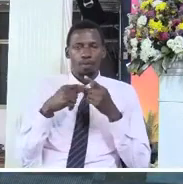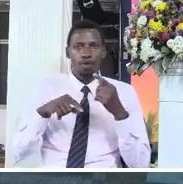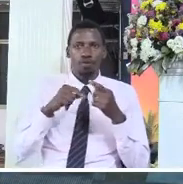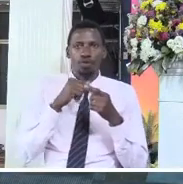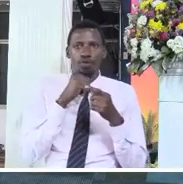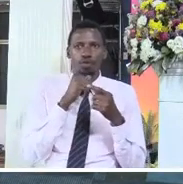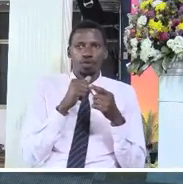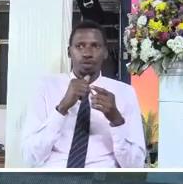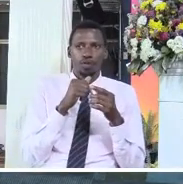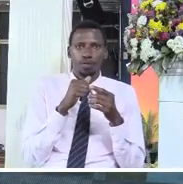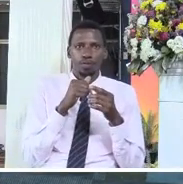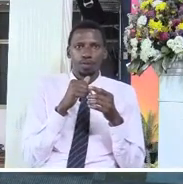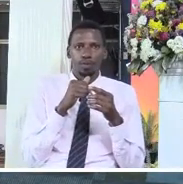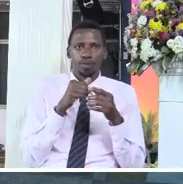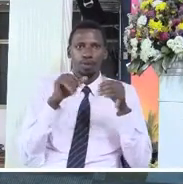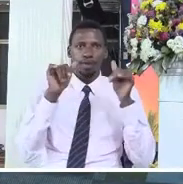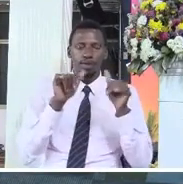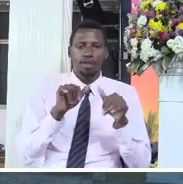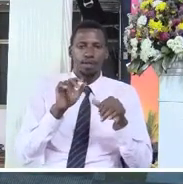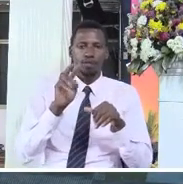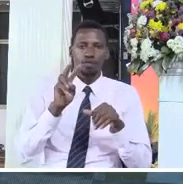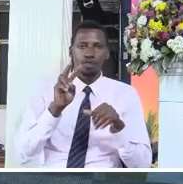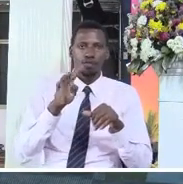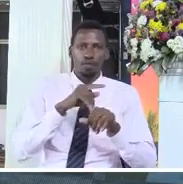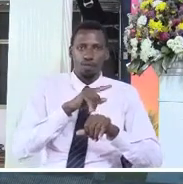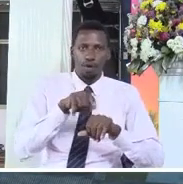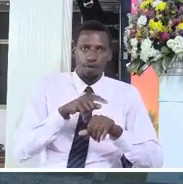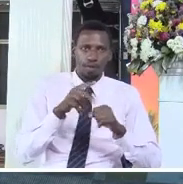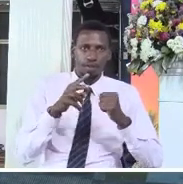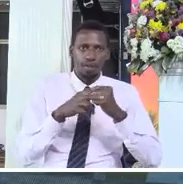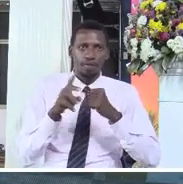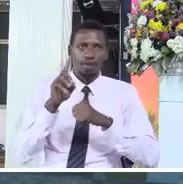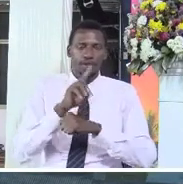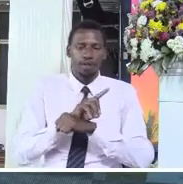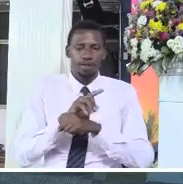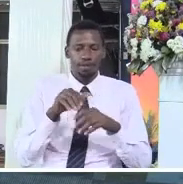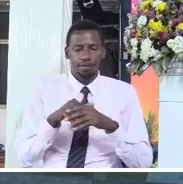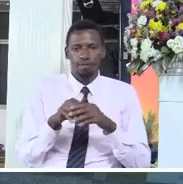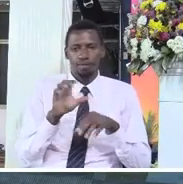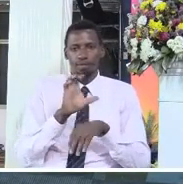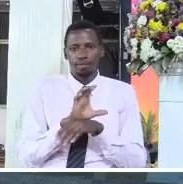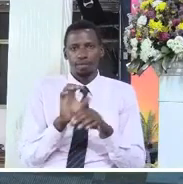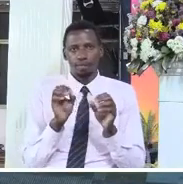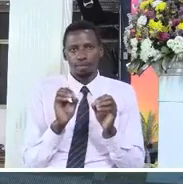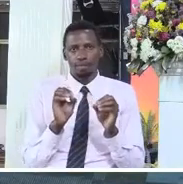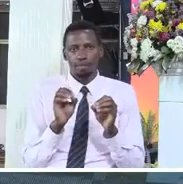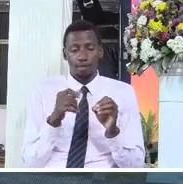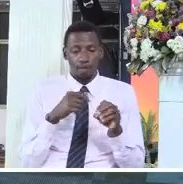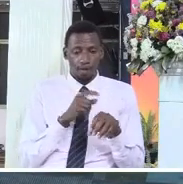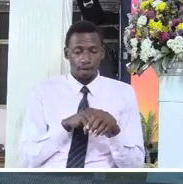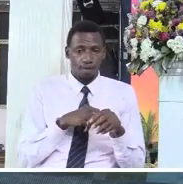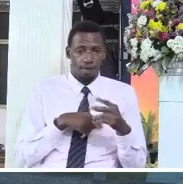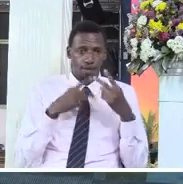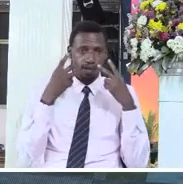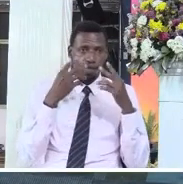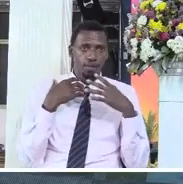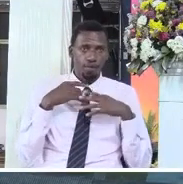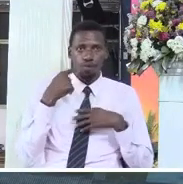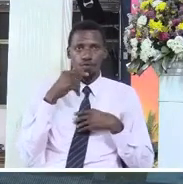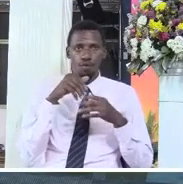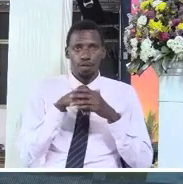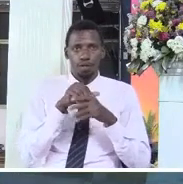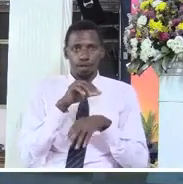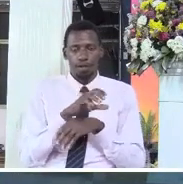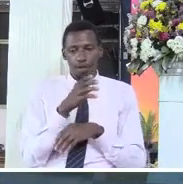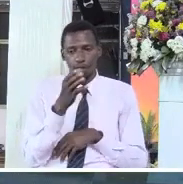we don't spend 24 hours a day, 7 days a week in church. So seeing people who are in the church, who